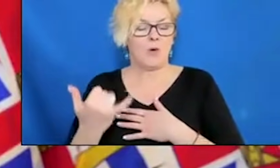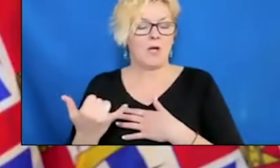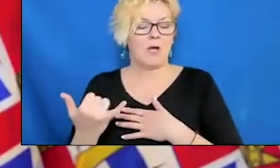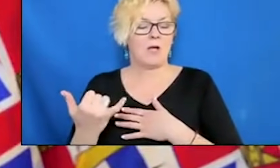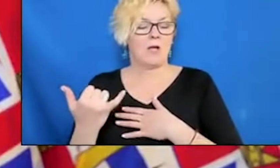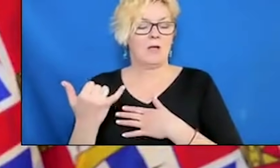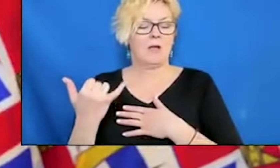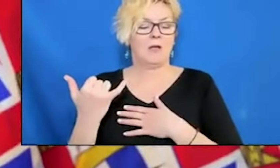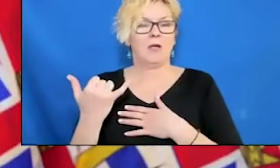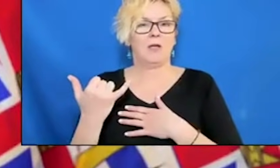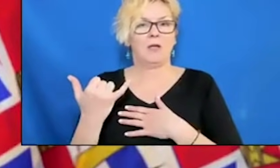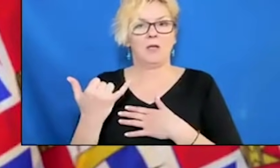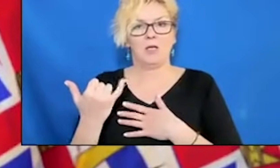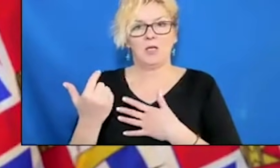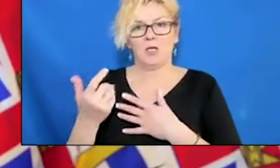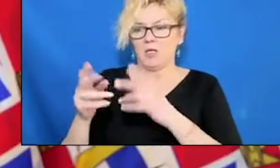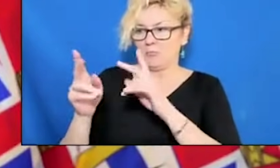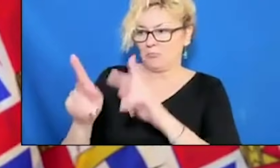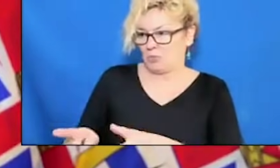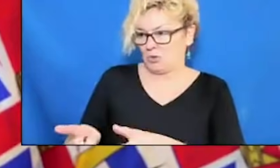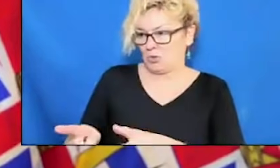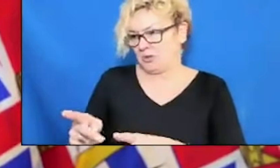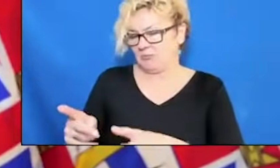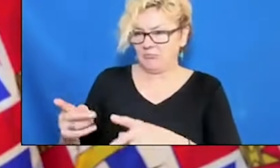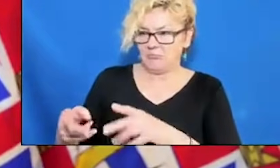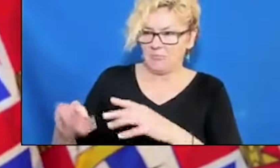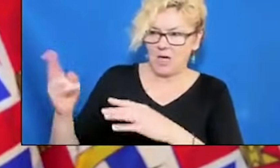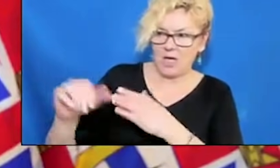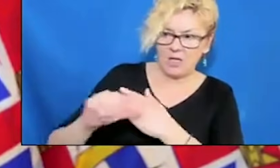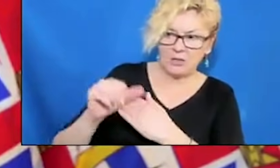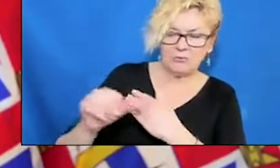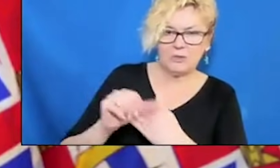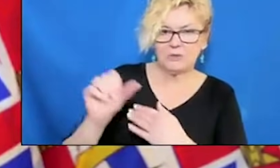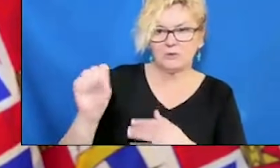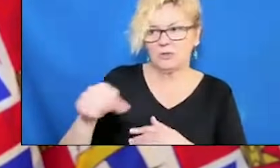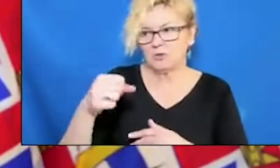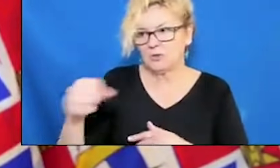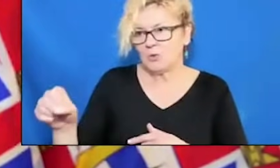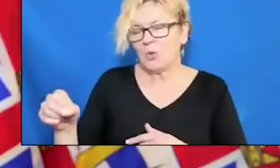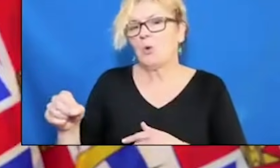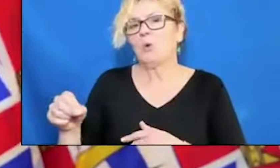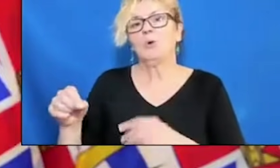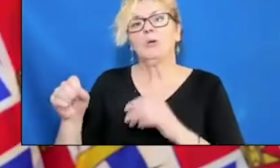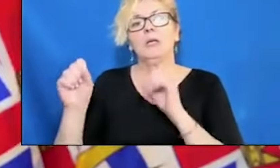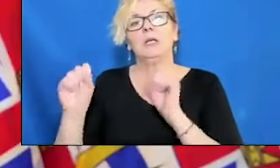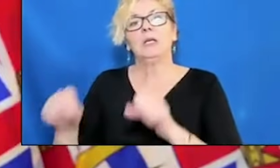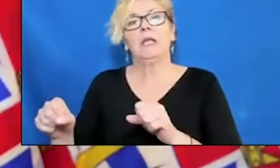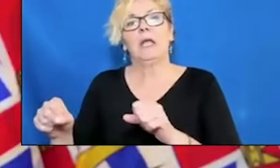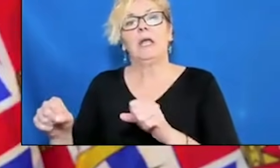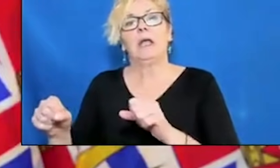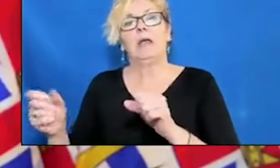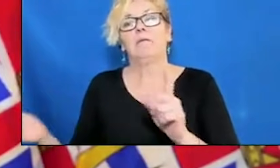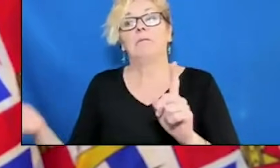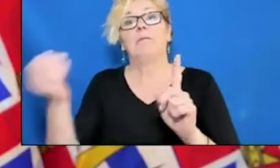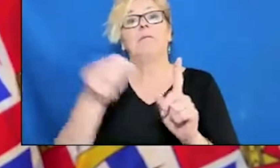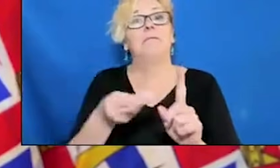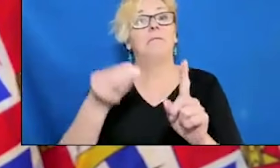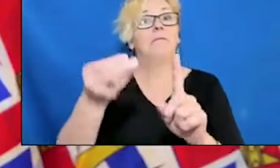list. And as you know, that list is not exhaustive. And as more vaccine is available, we'll be looking at